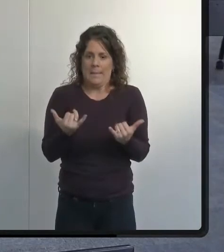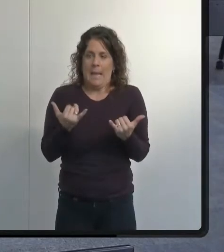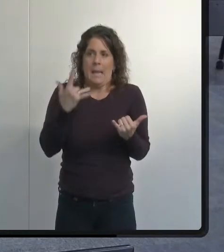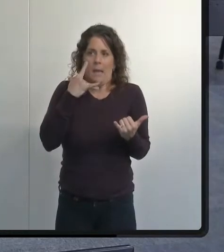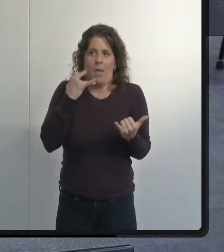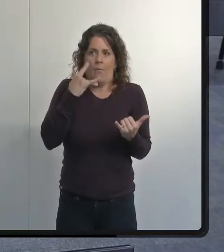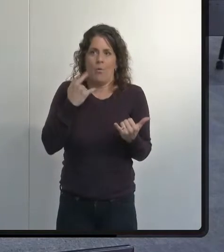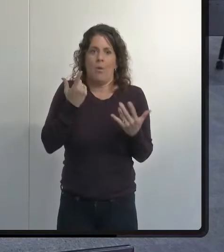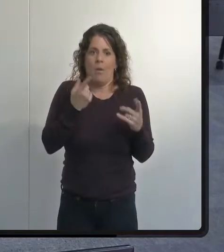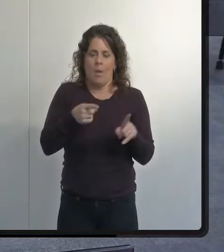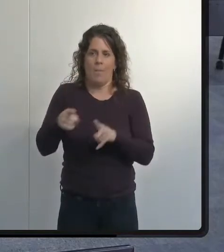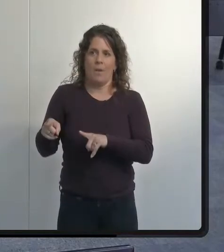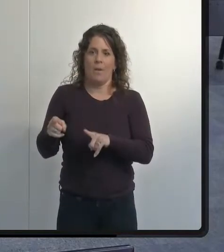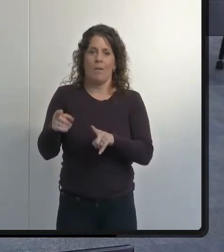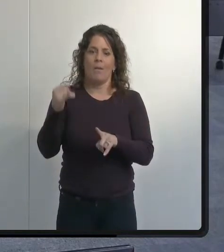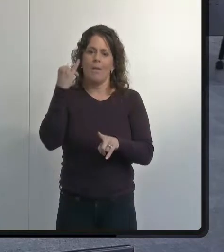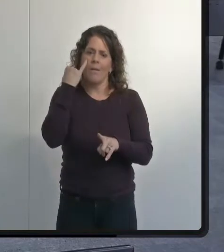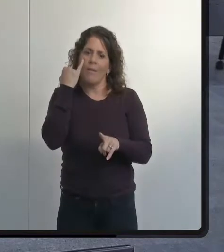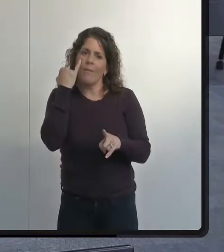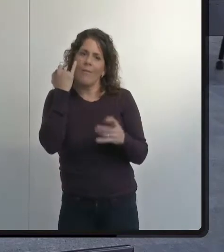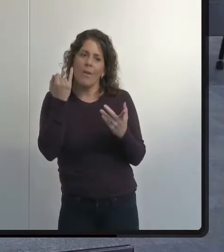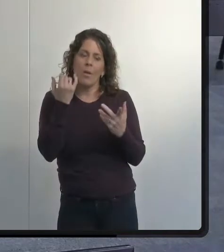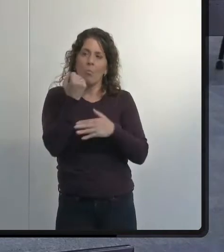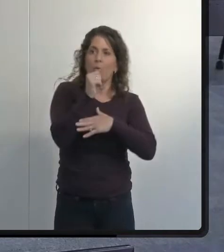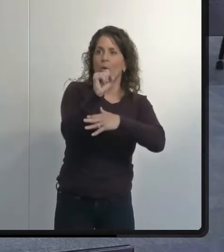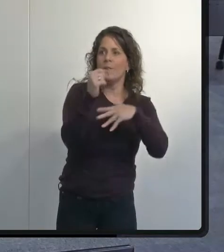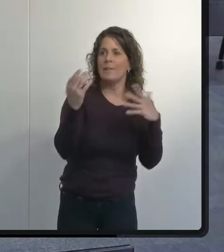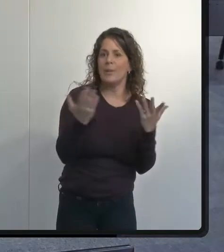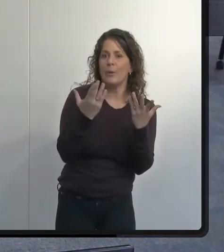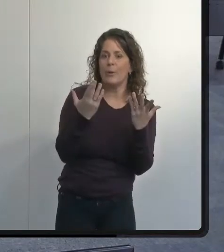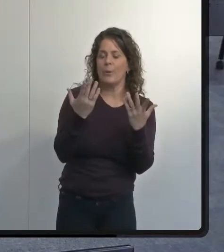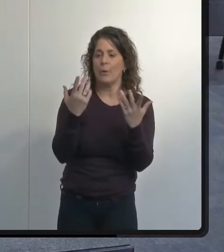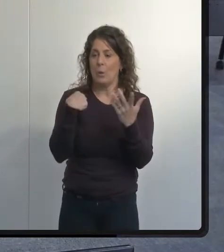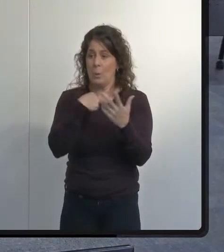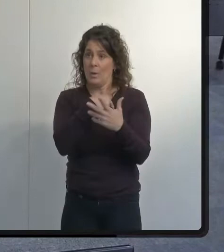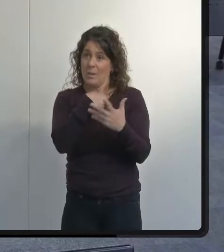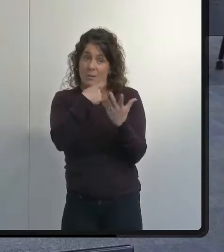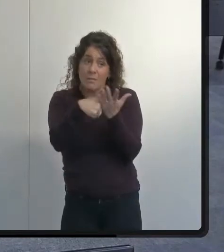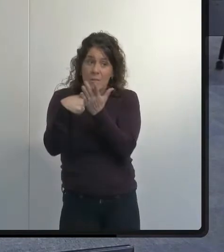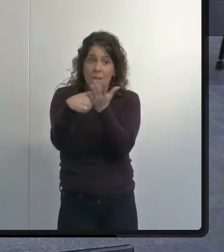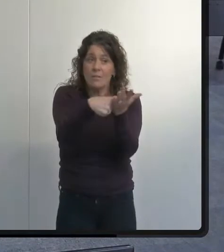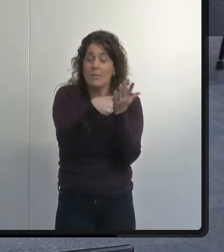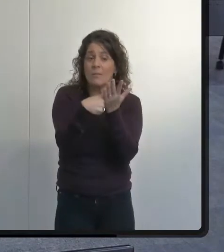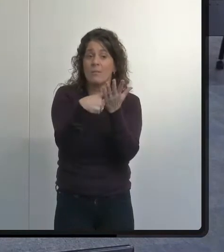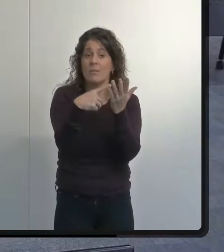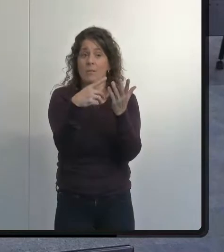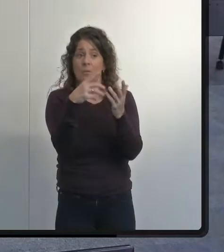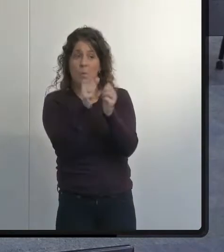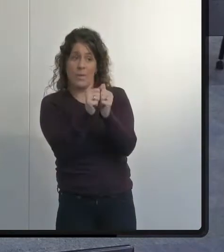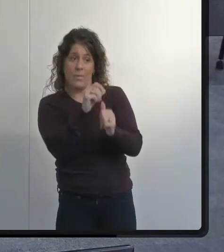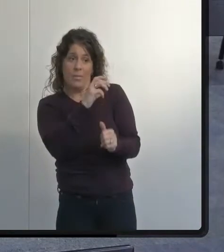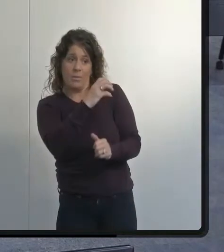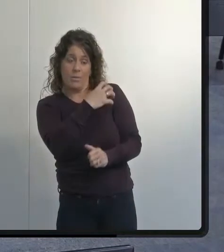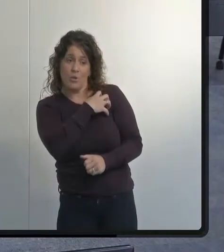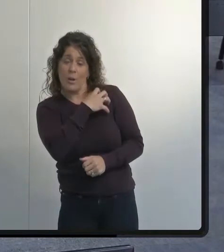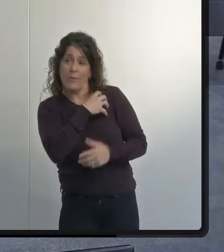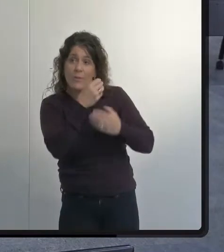If that was to happen here, have discussions been with the Sheriff's Department and the PD about what would be done to contain